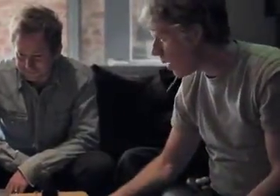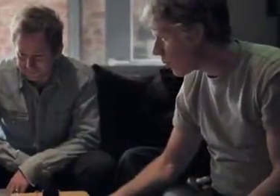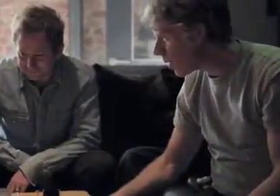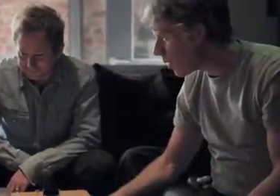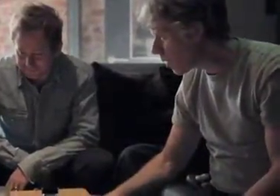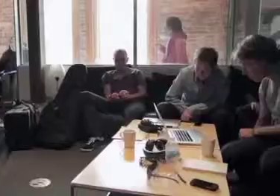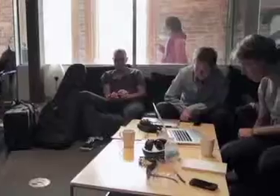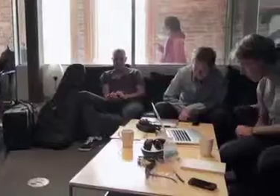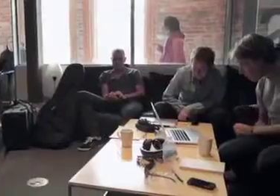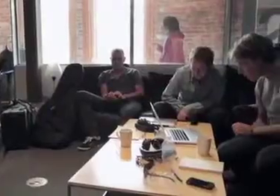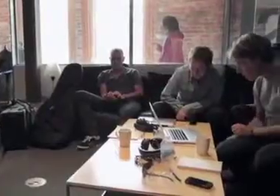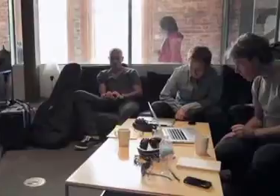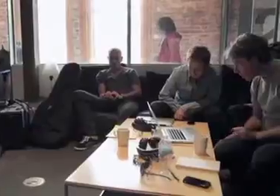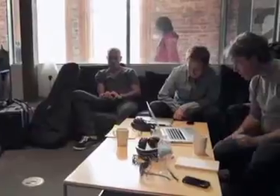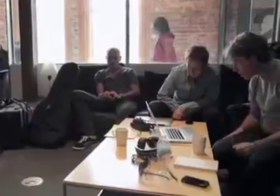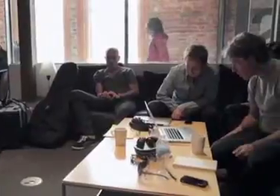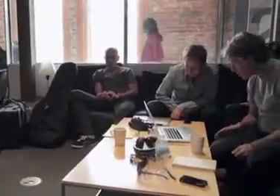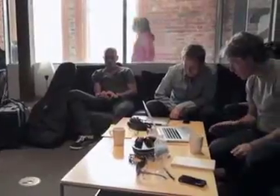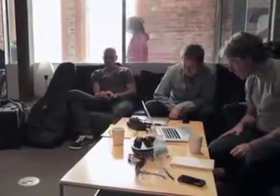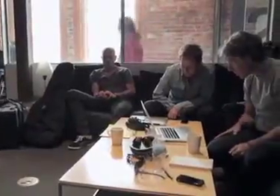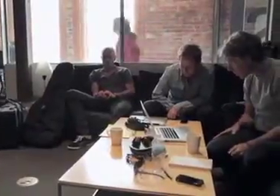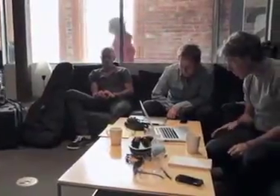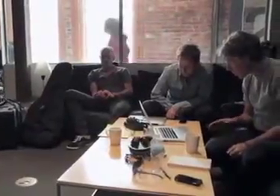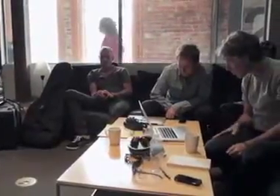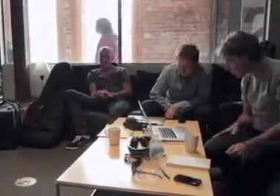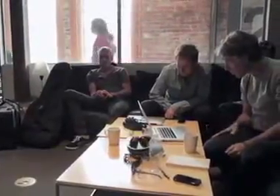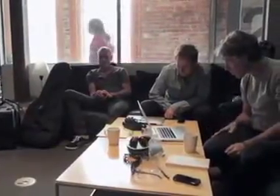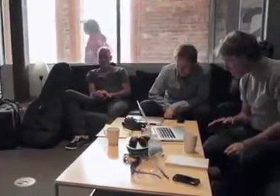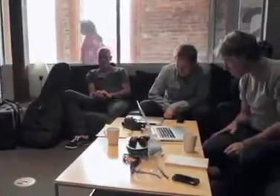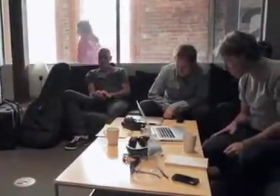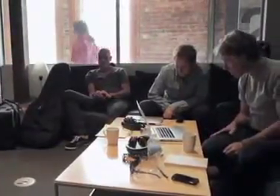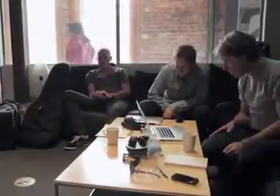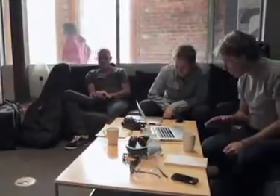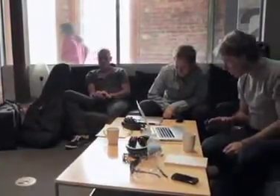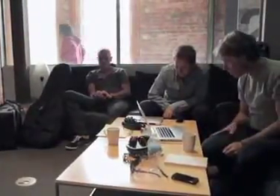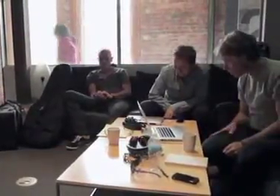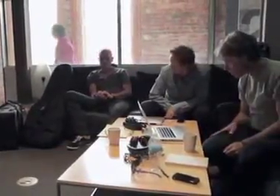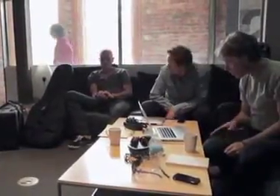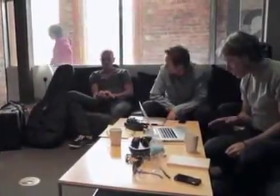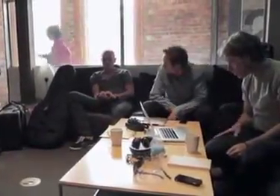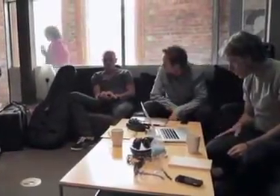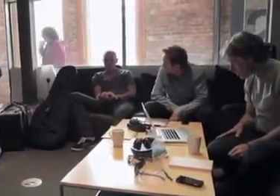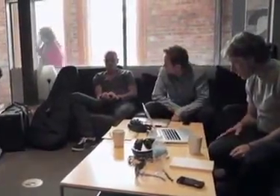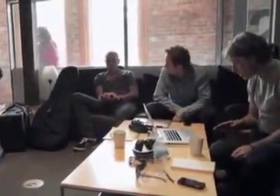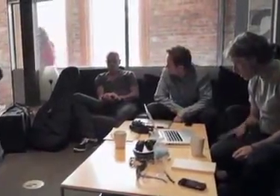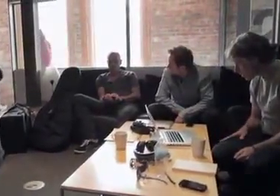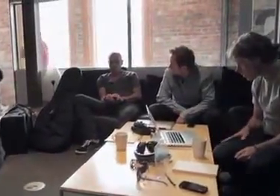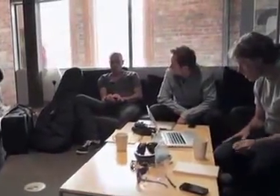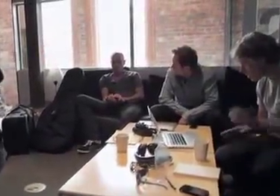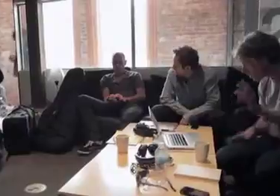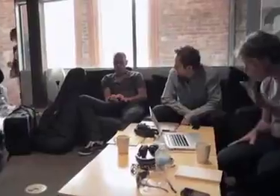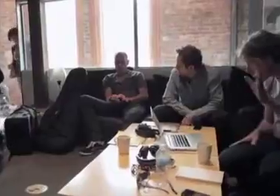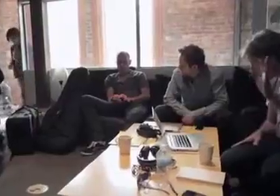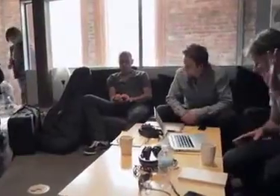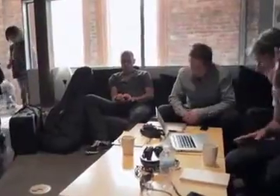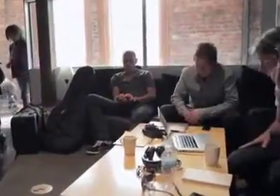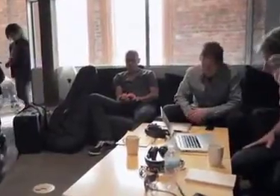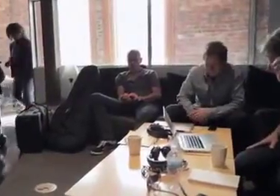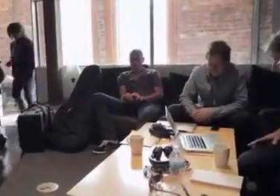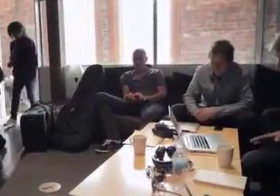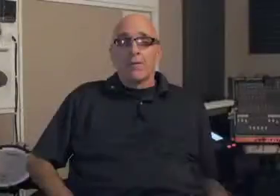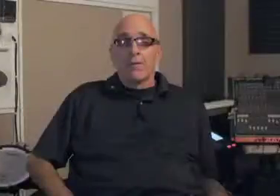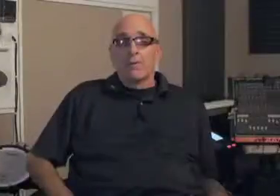Yeah, bring in Art. Some of the people that expressed an interest had actually never been involved in music before. Hey Art. Hello, hello. How you doing,